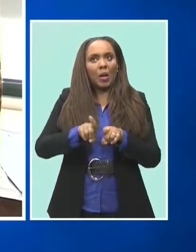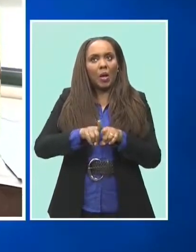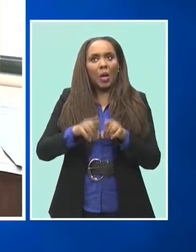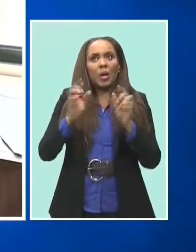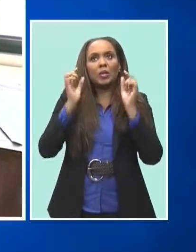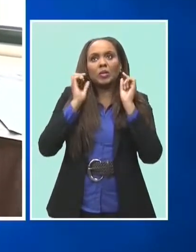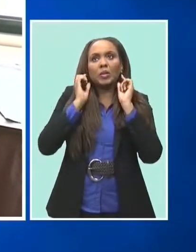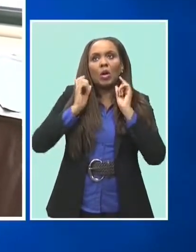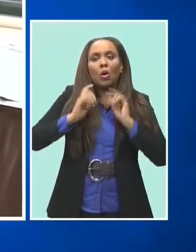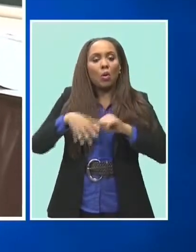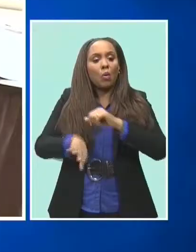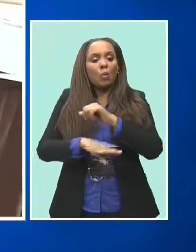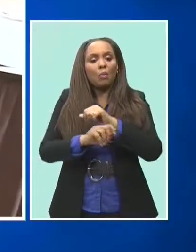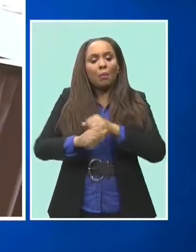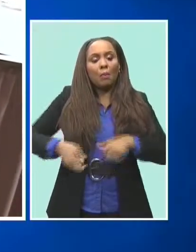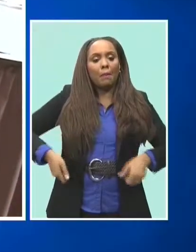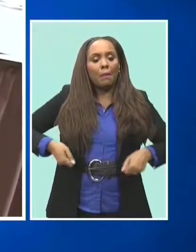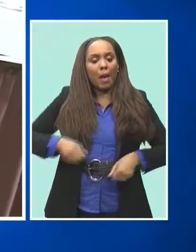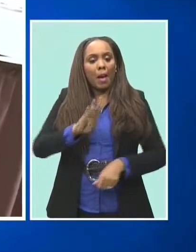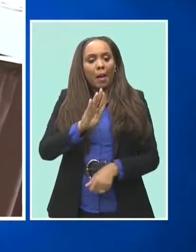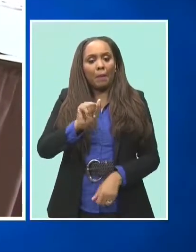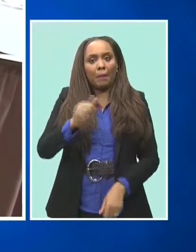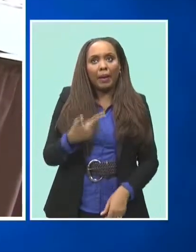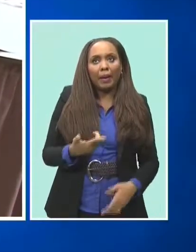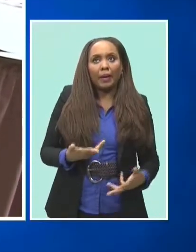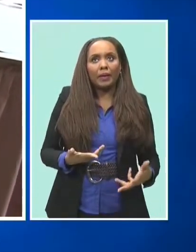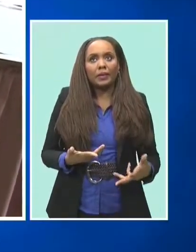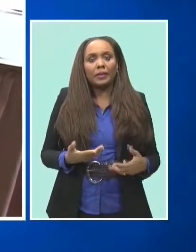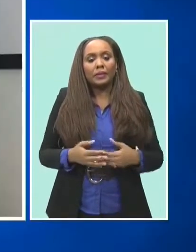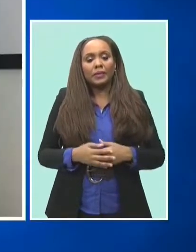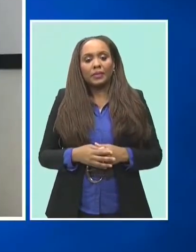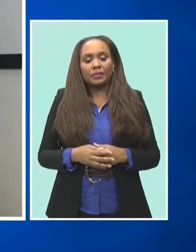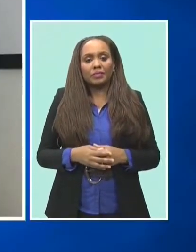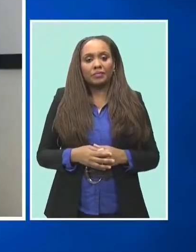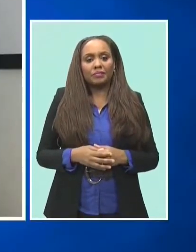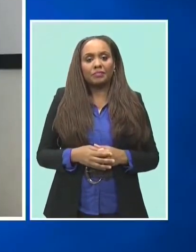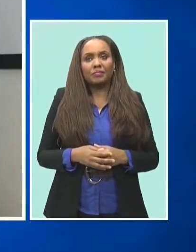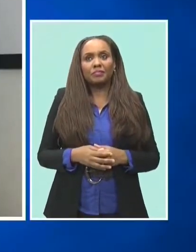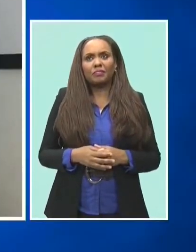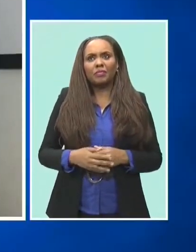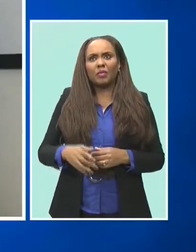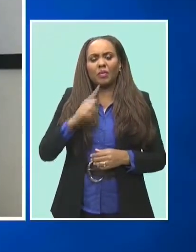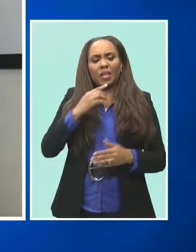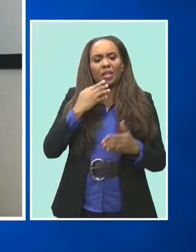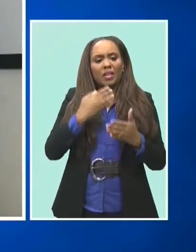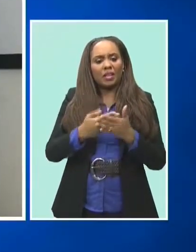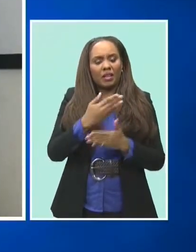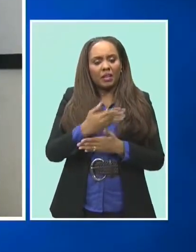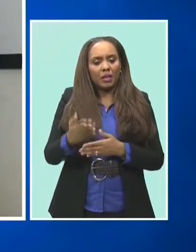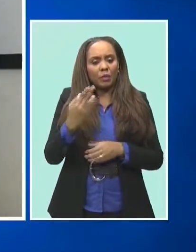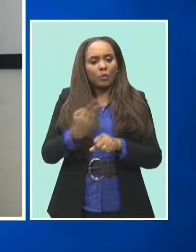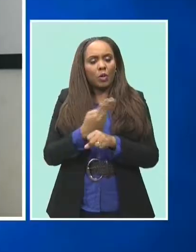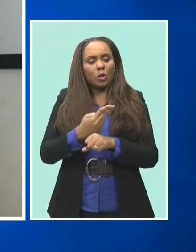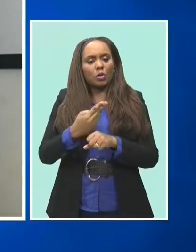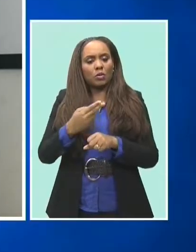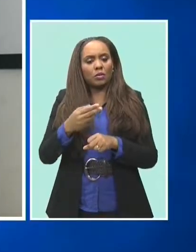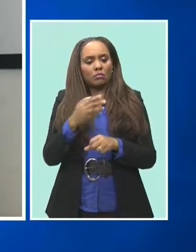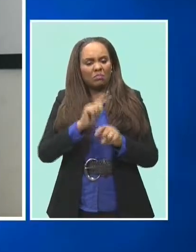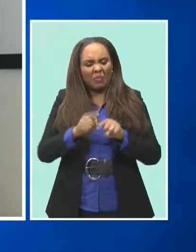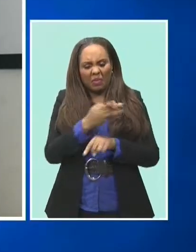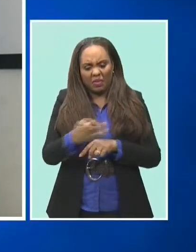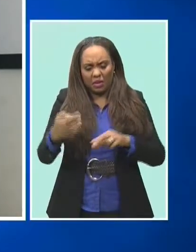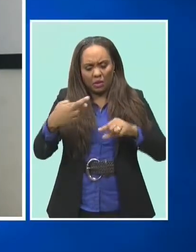Our accessories are really statement pieces, and the good thing about it is that we use recycled materials to